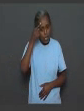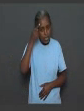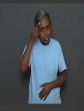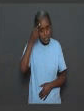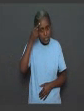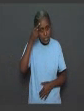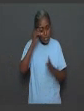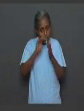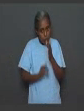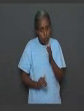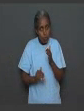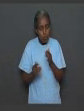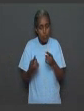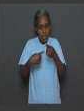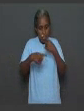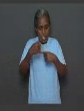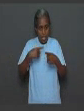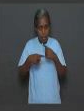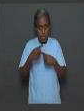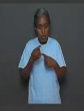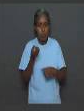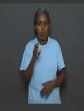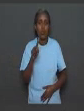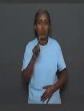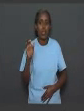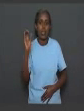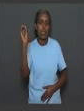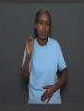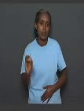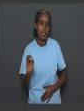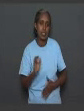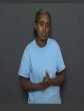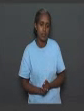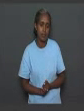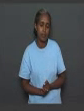odds of coming up heads were 100%.